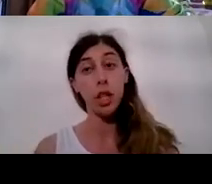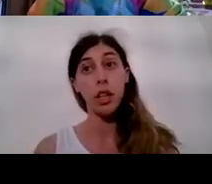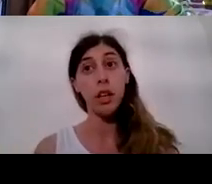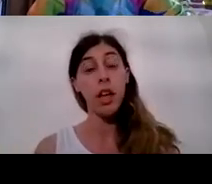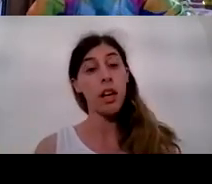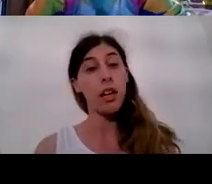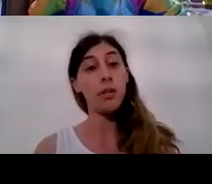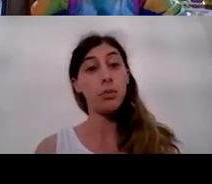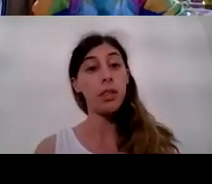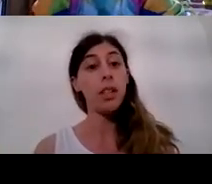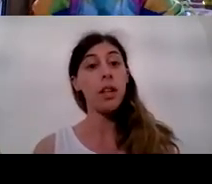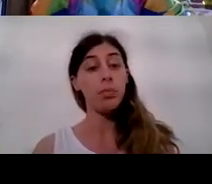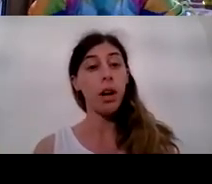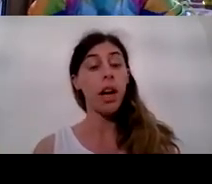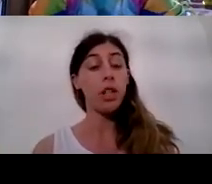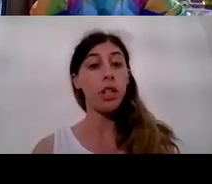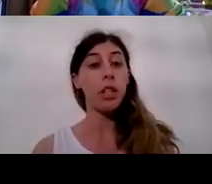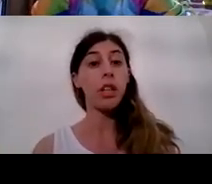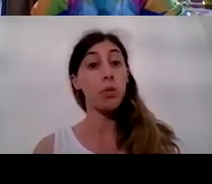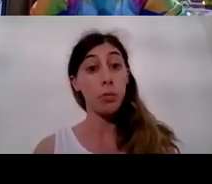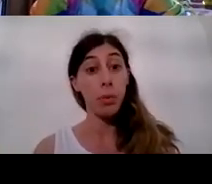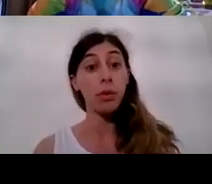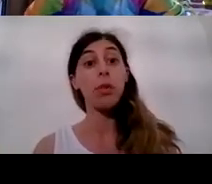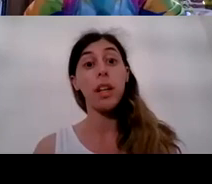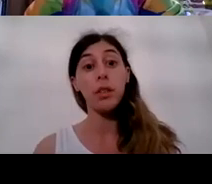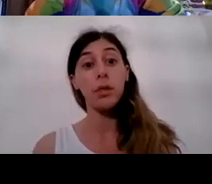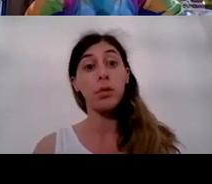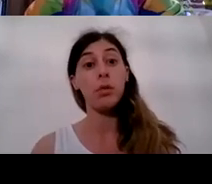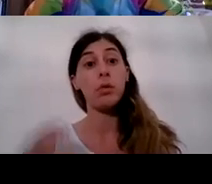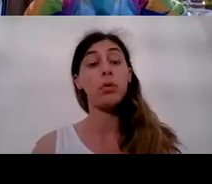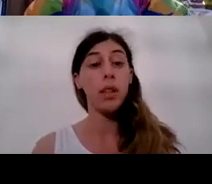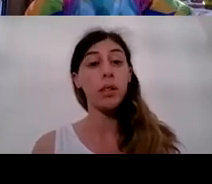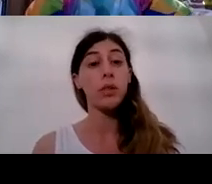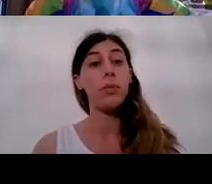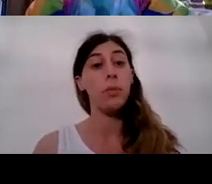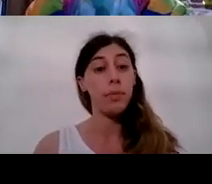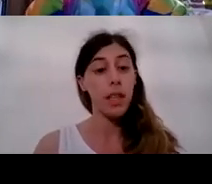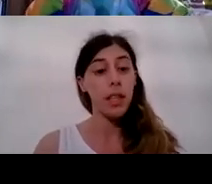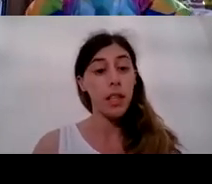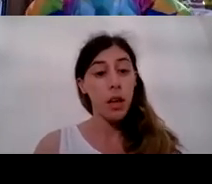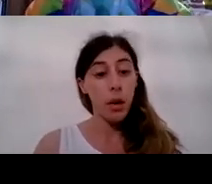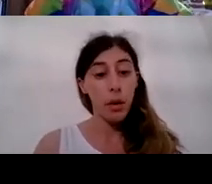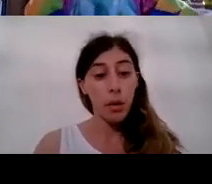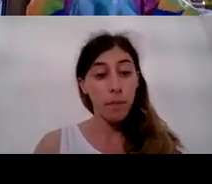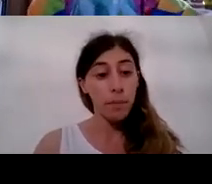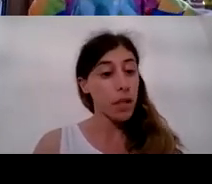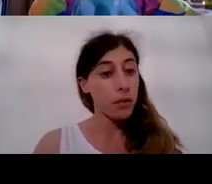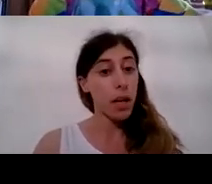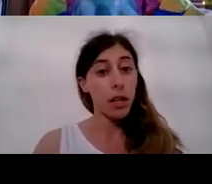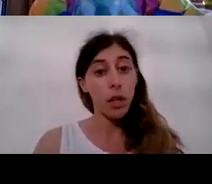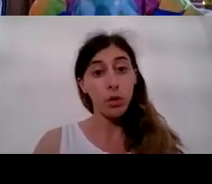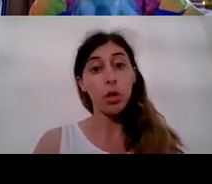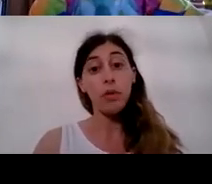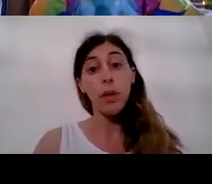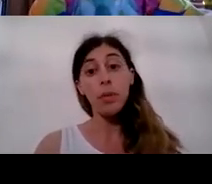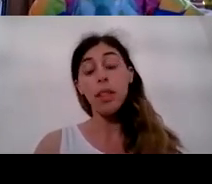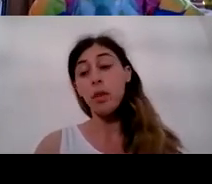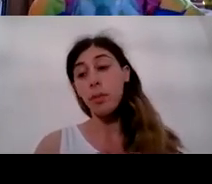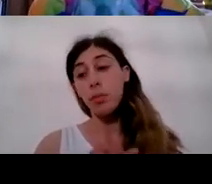And we try to do is to raise public awareness and provide everyone the necessary tools